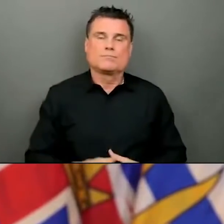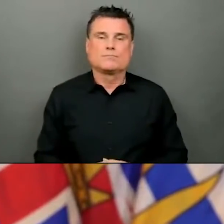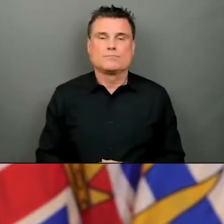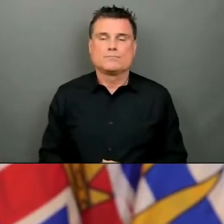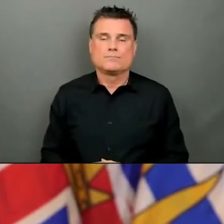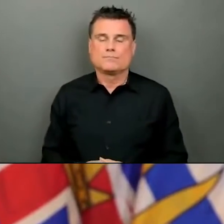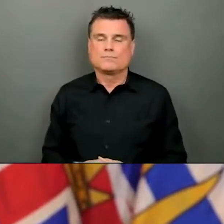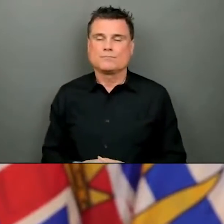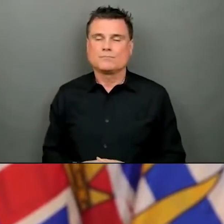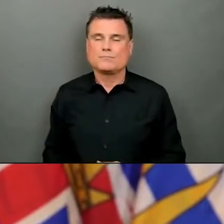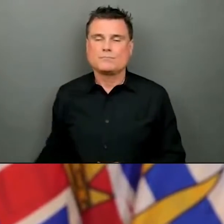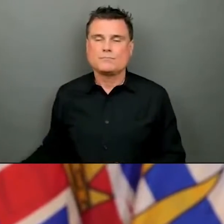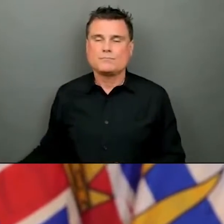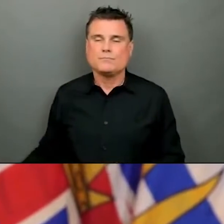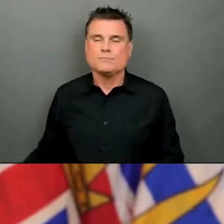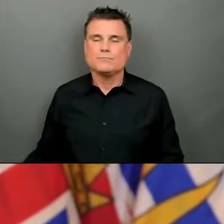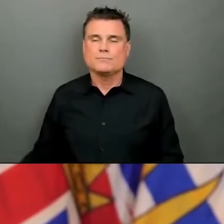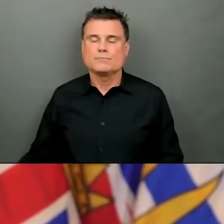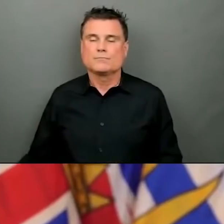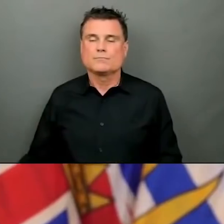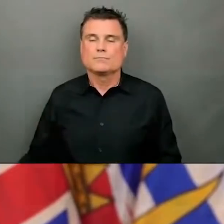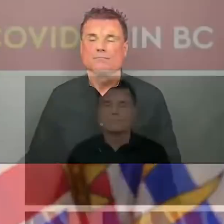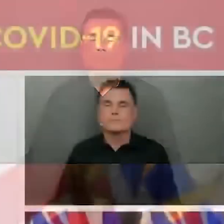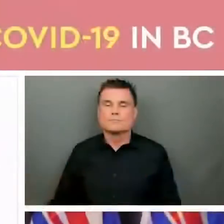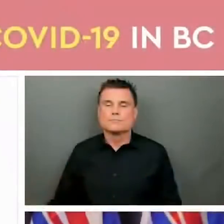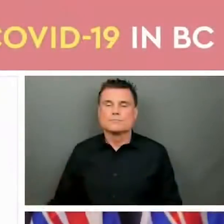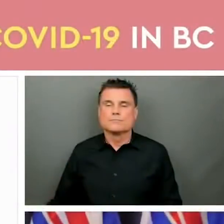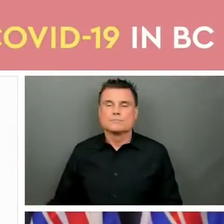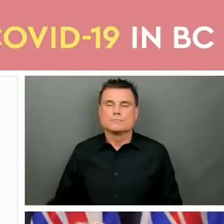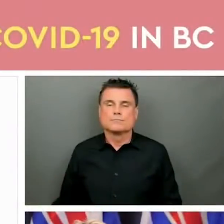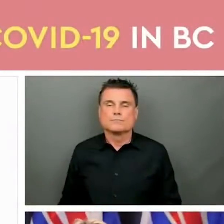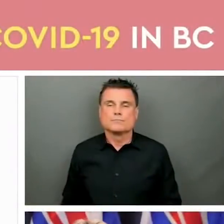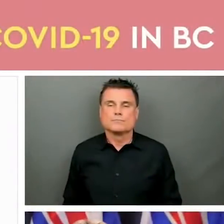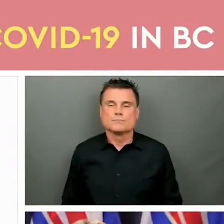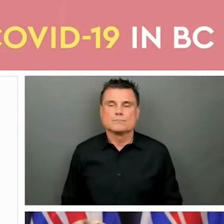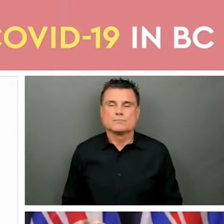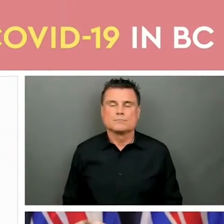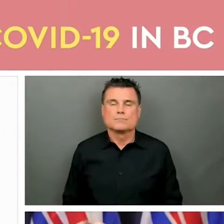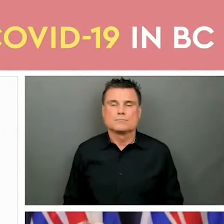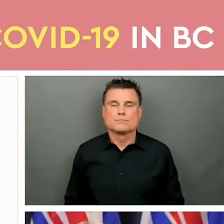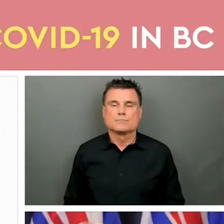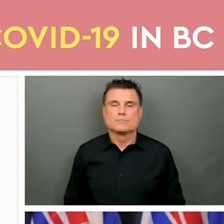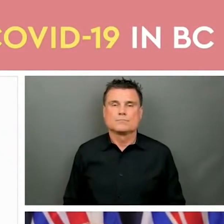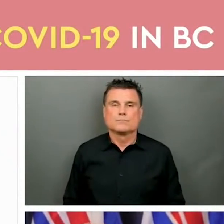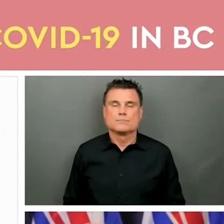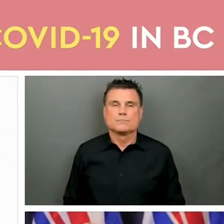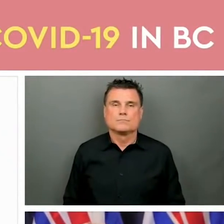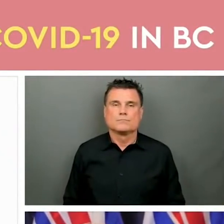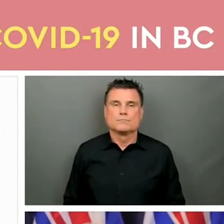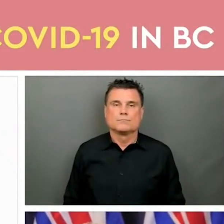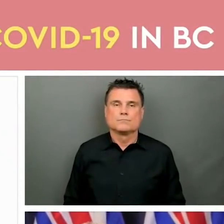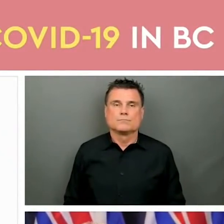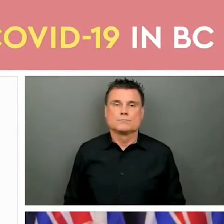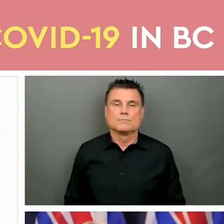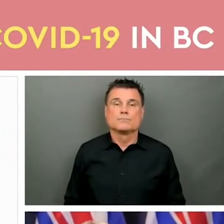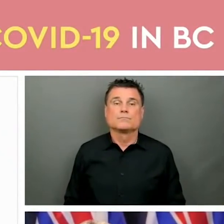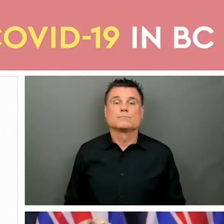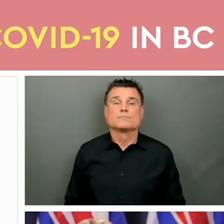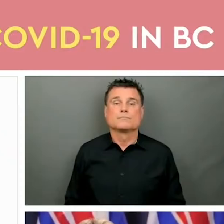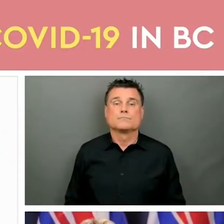is happening with our context right now. I will say, to start with, to date, we've given